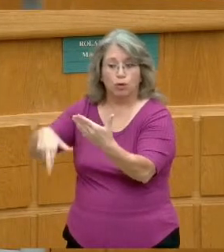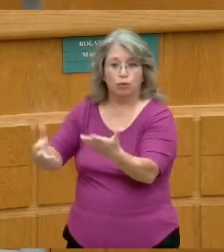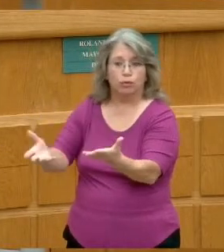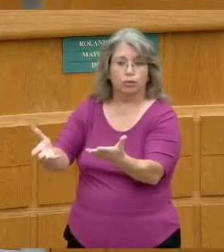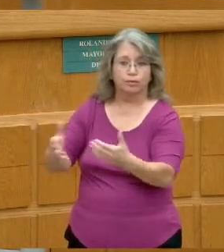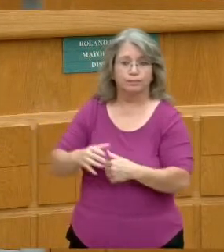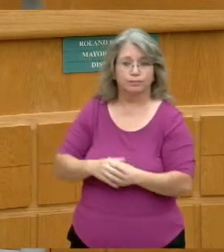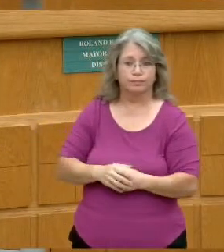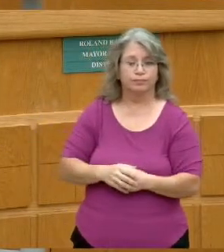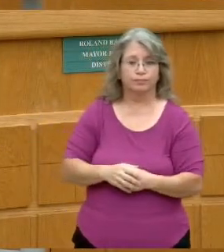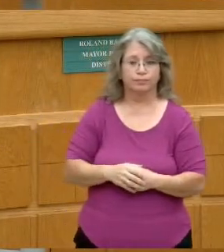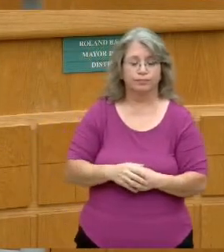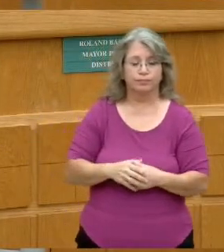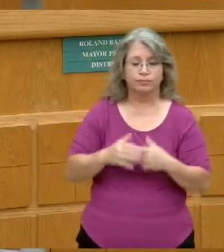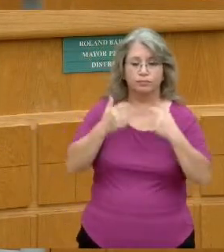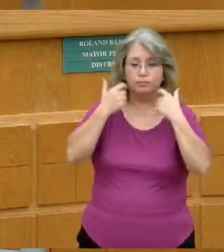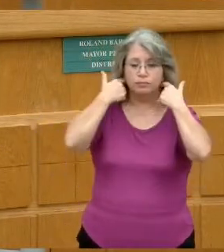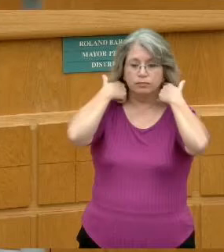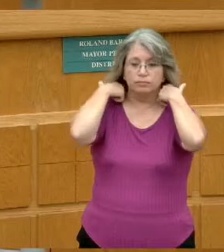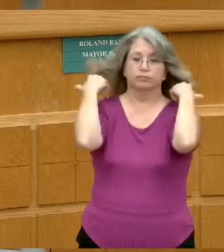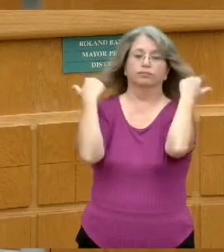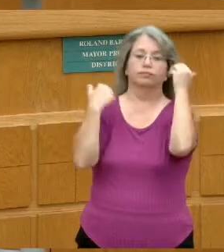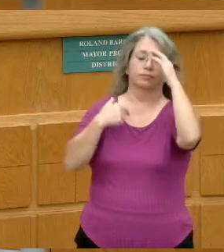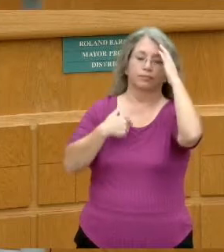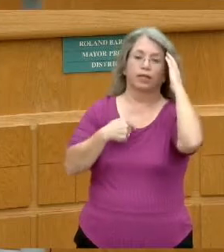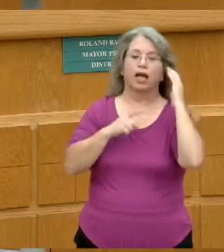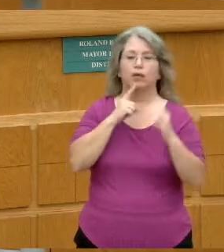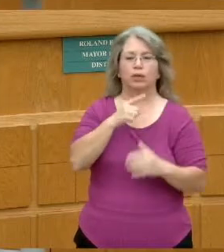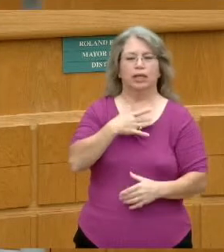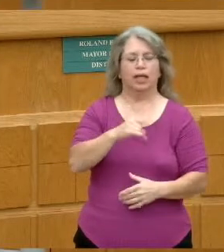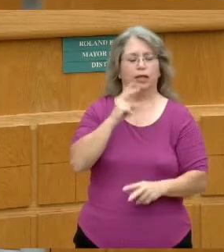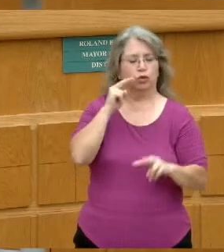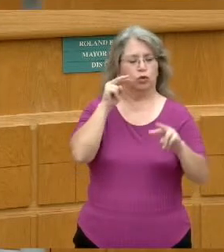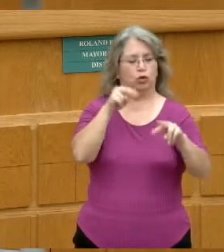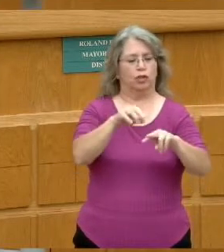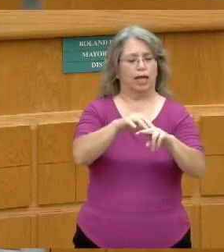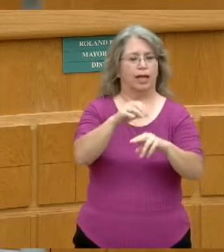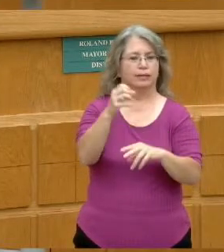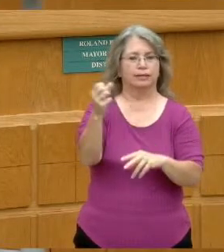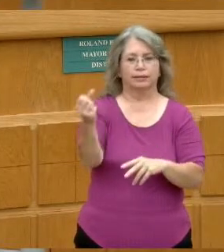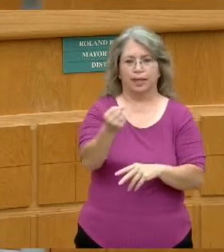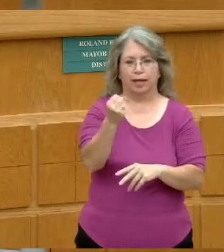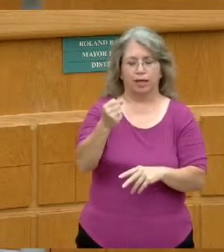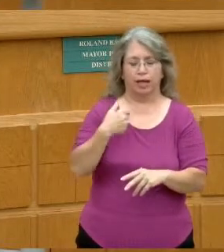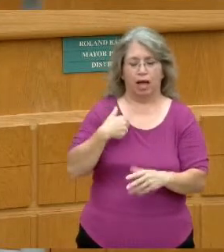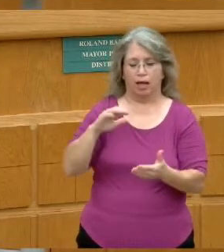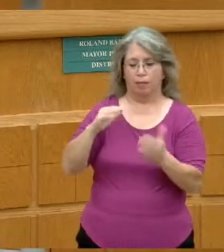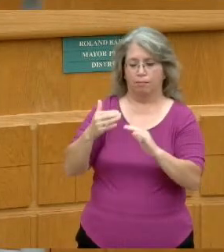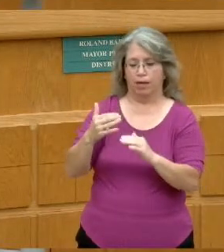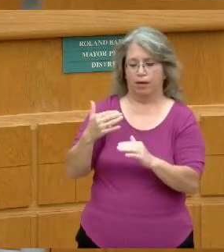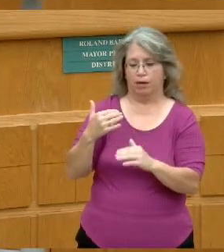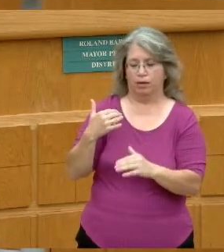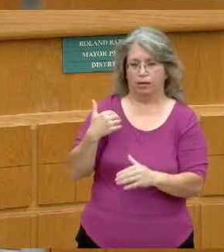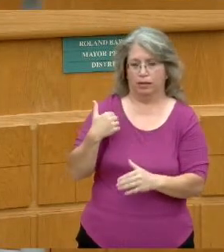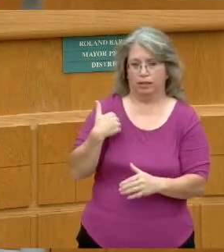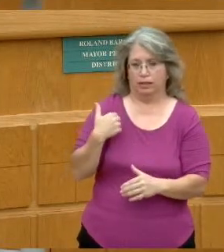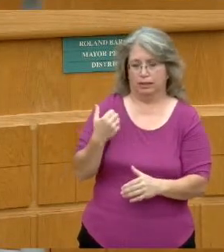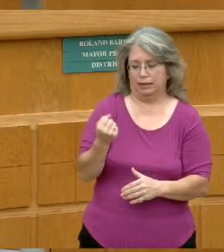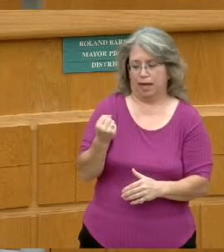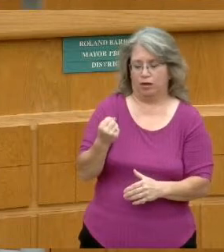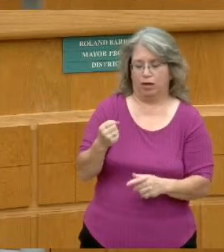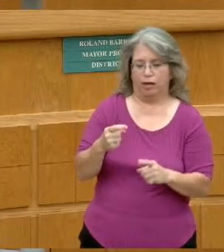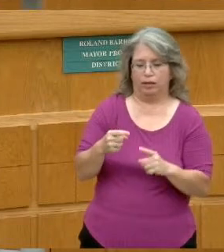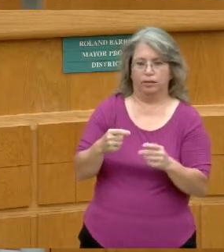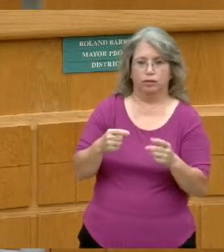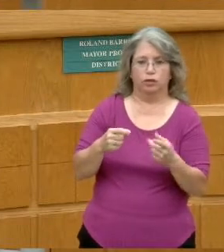One thing I like to look at is Saturdays. Comparing each day of the week to itself, this Saturday to last Saturday, that Saturday to the Saturday before,